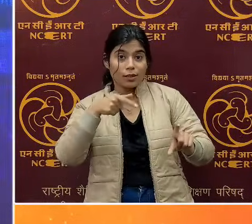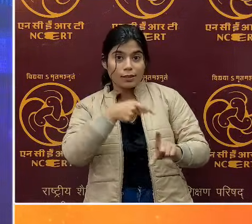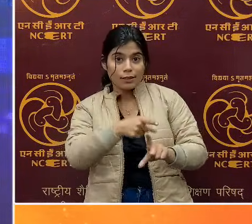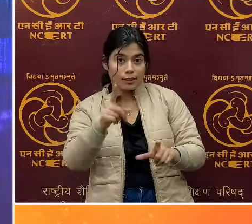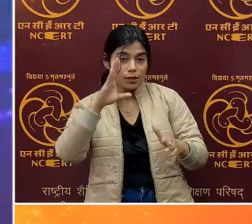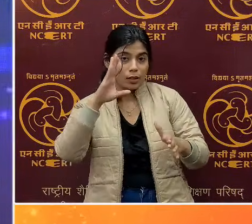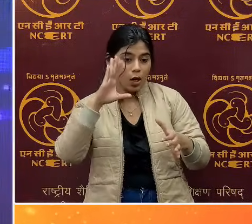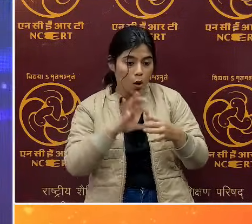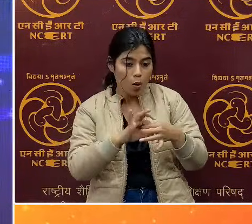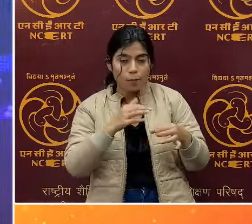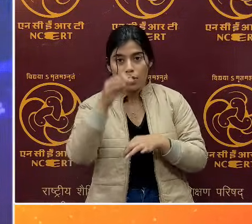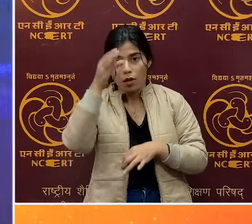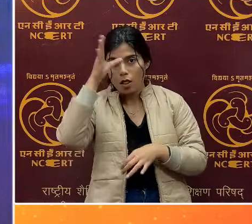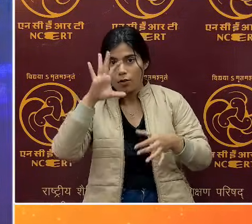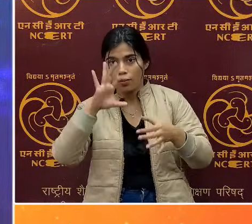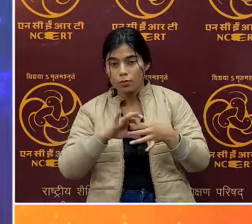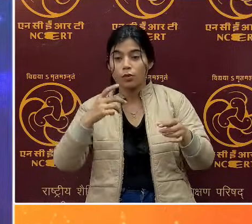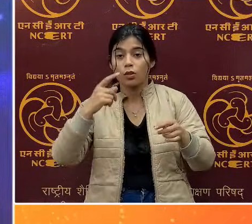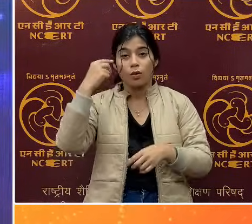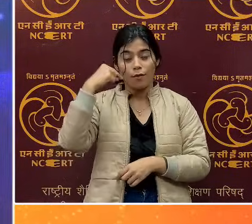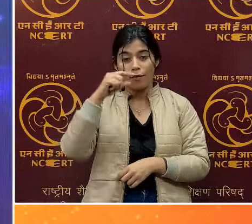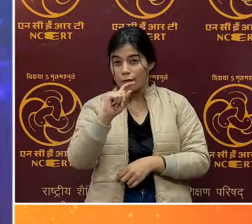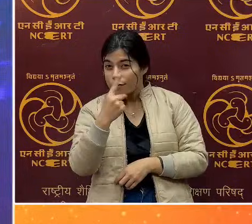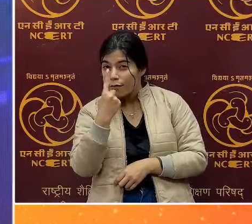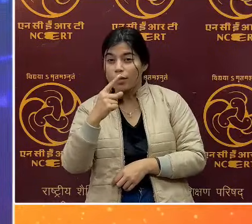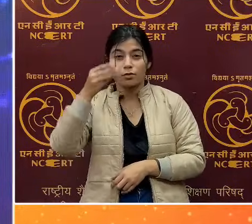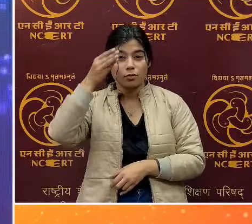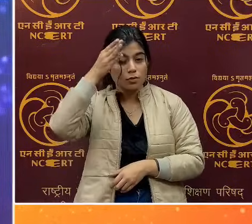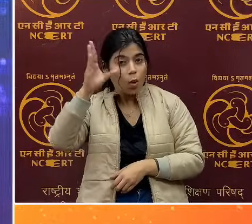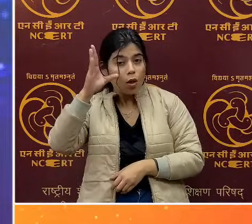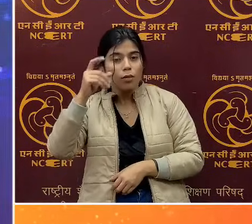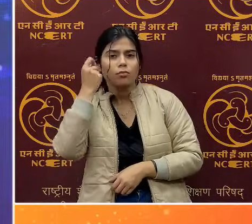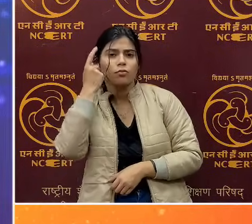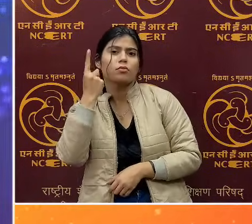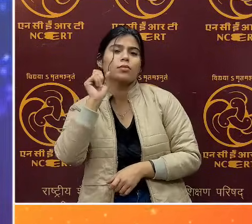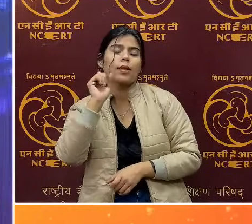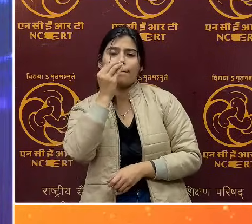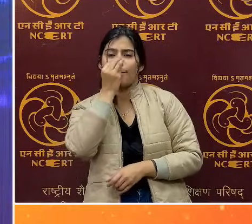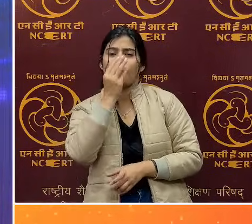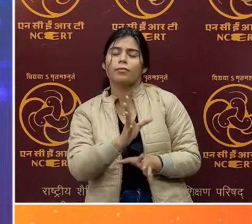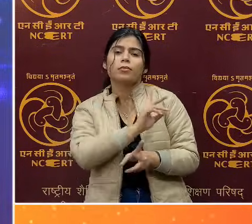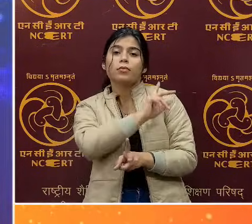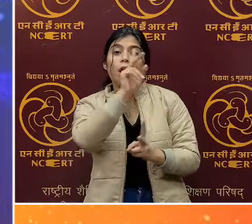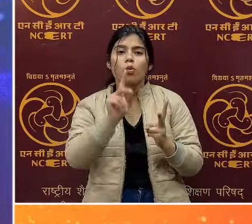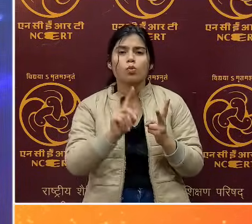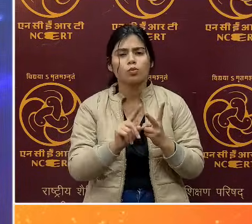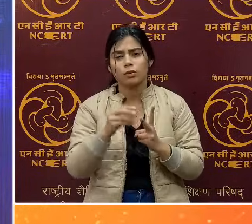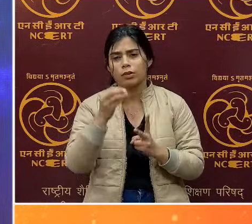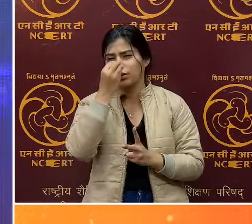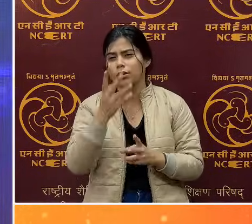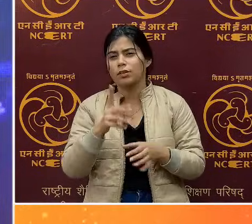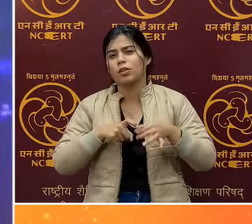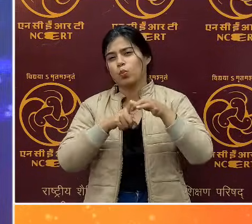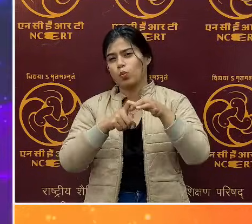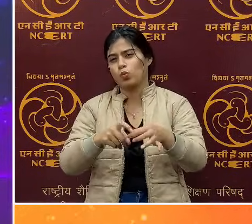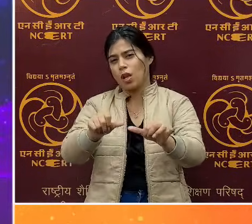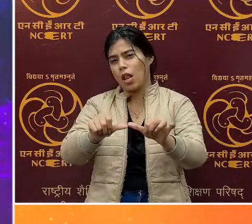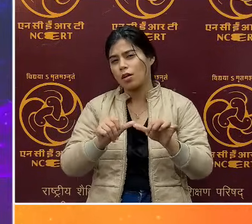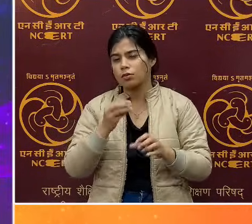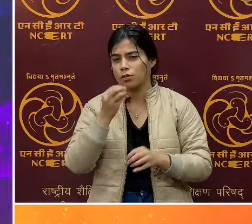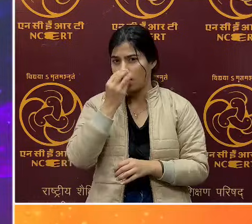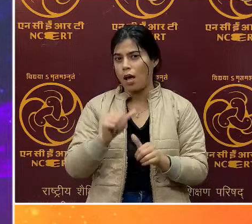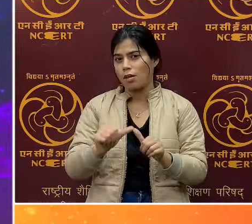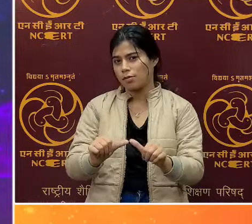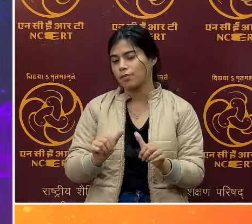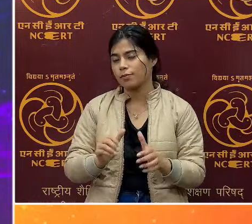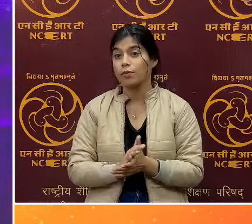based chapter. You understand the concept, you build on that, and then you go and do the questions. Of course, ma'am. And